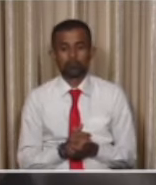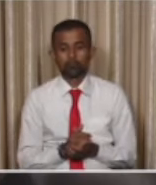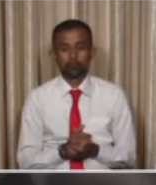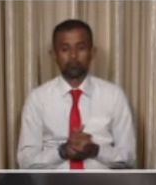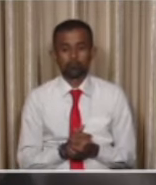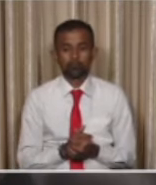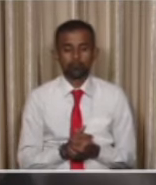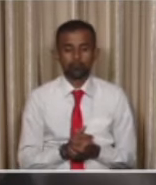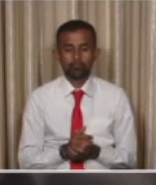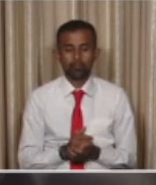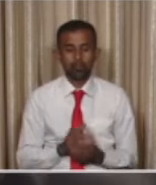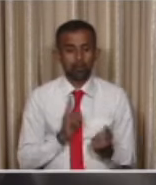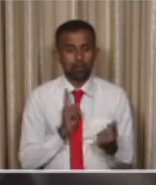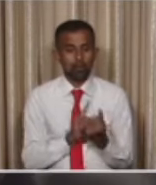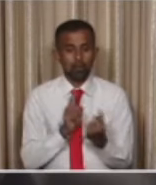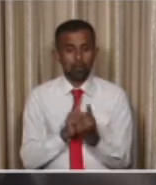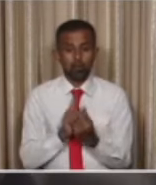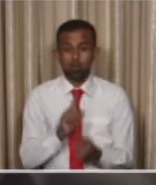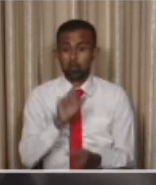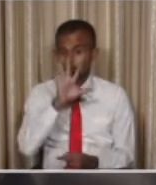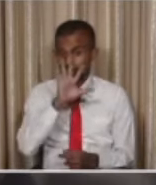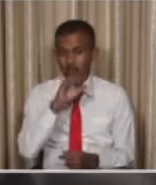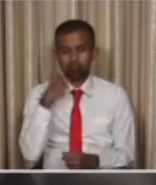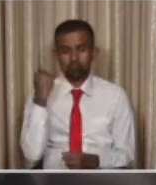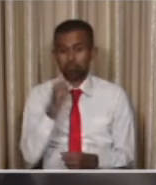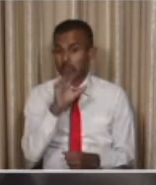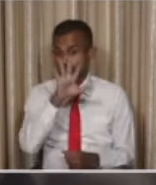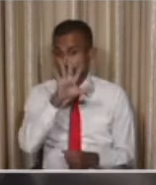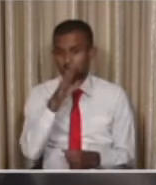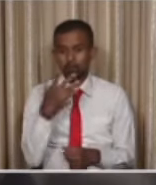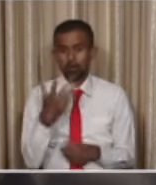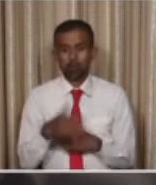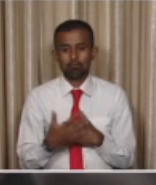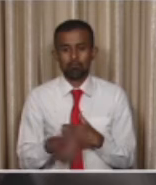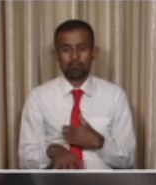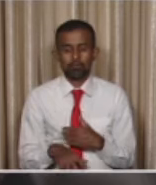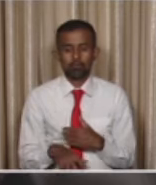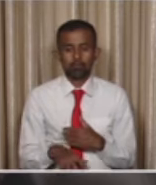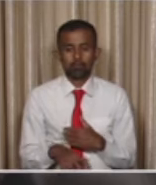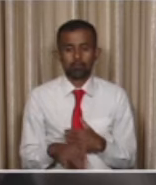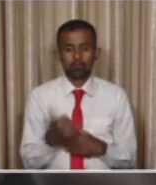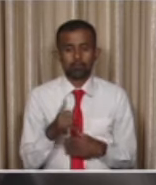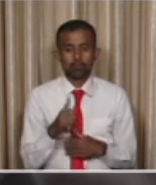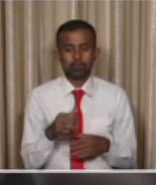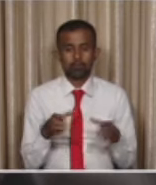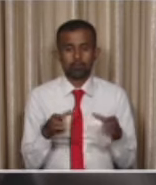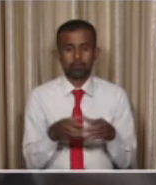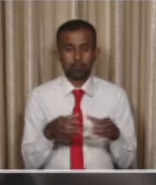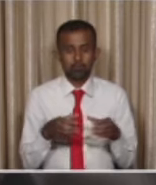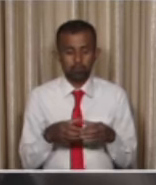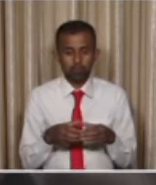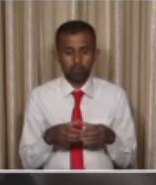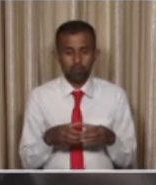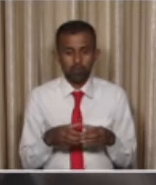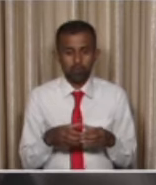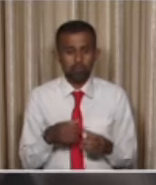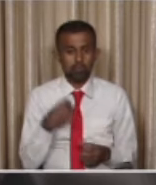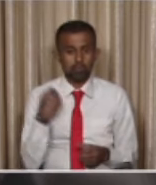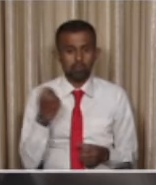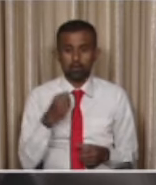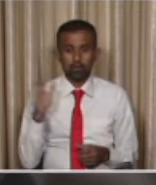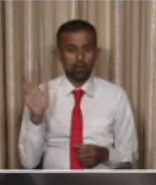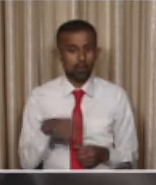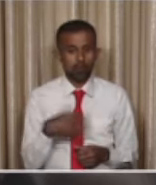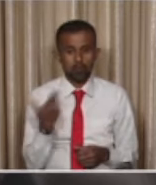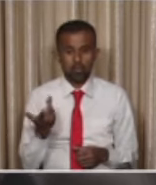parties boycotting same. We wanted to cooperate with that effort, he claimed that we